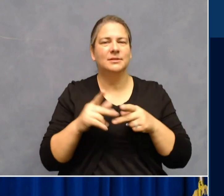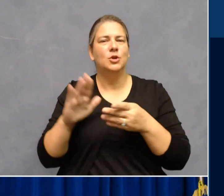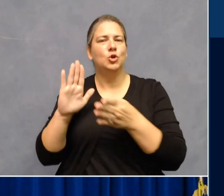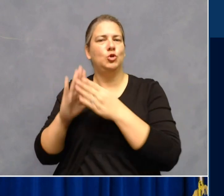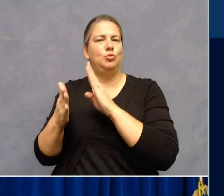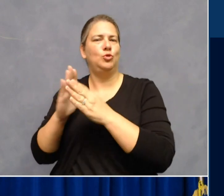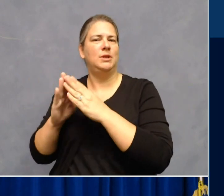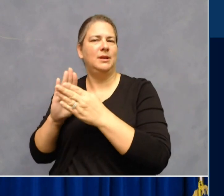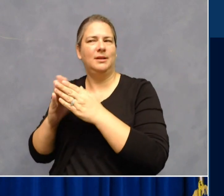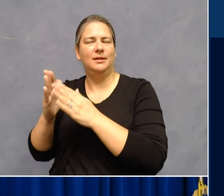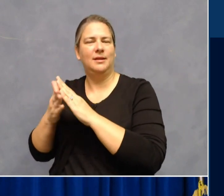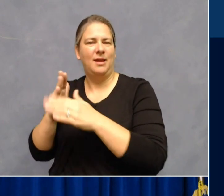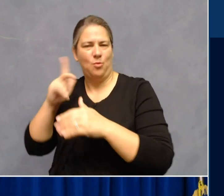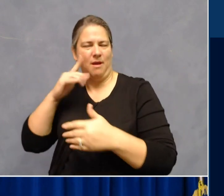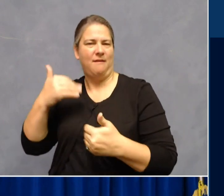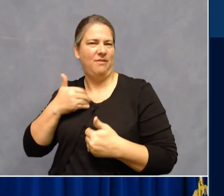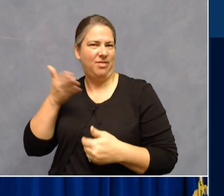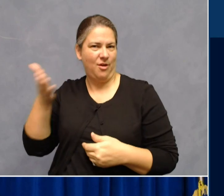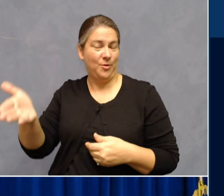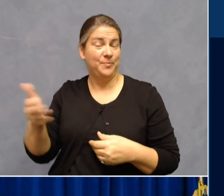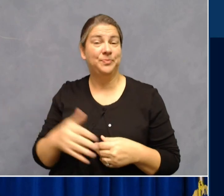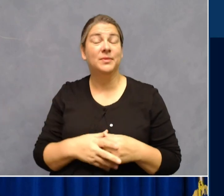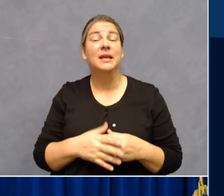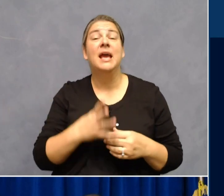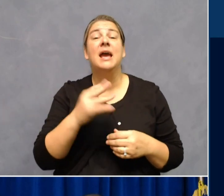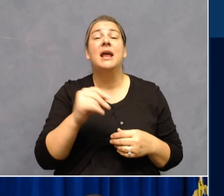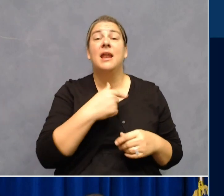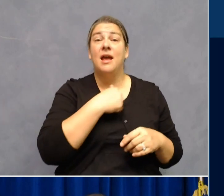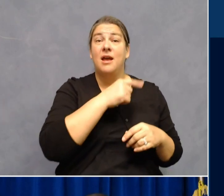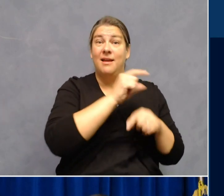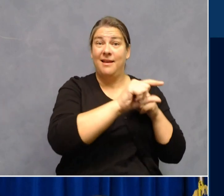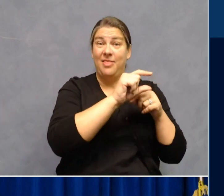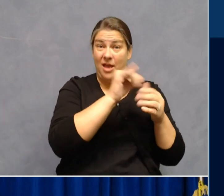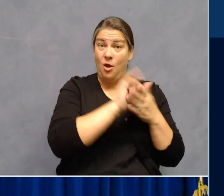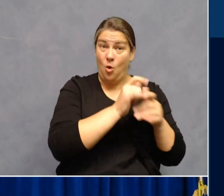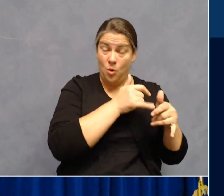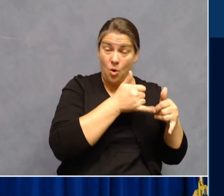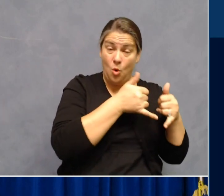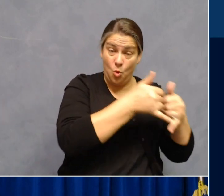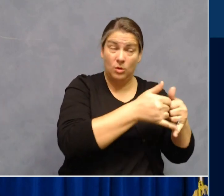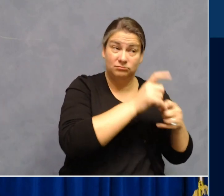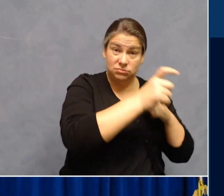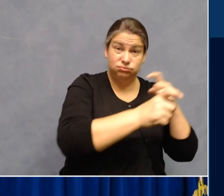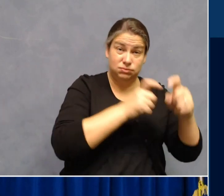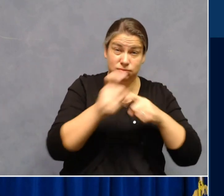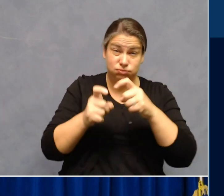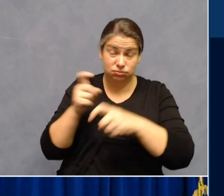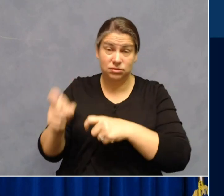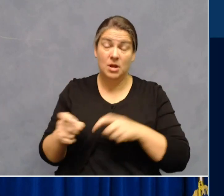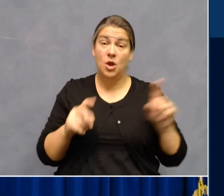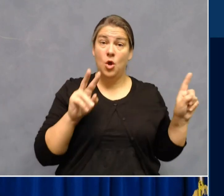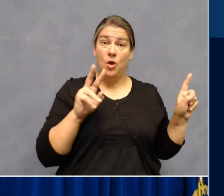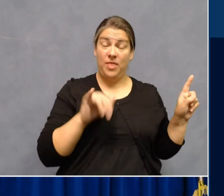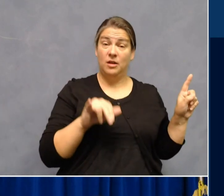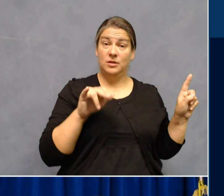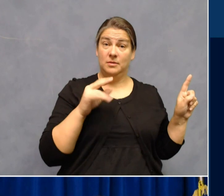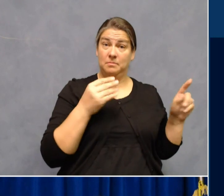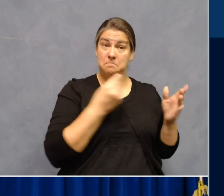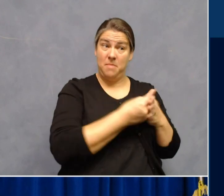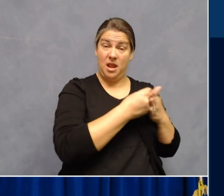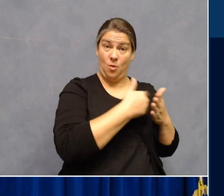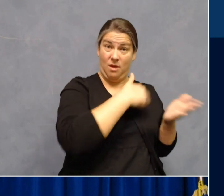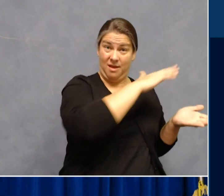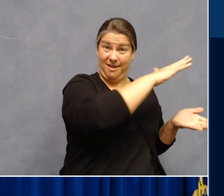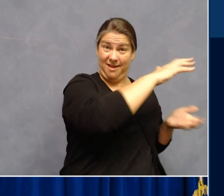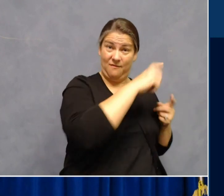interest. Finally, in addition to the awards announced today, the Volkswagen Mitigation Fund will cover reimbursement for some of Kentucky's school